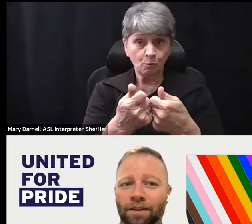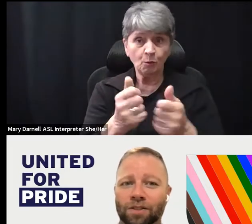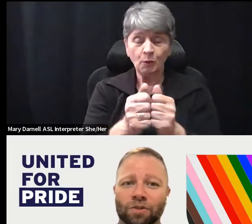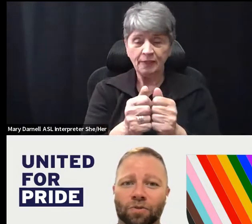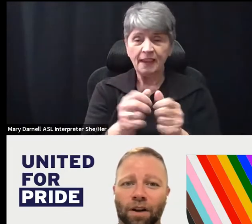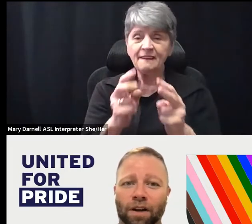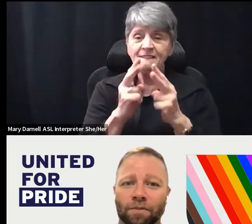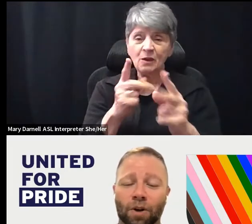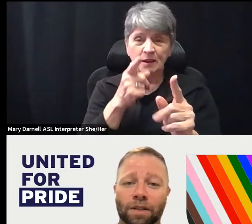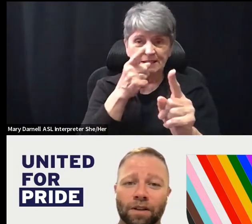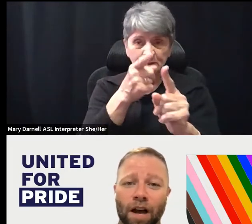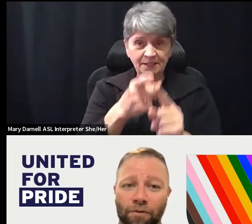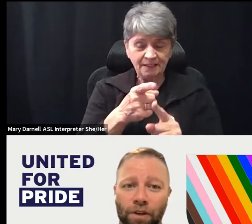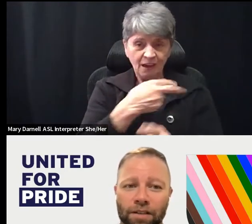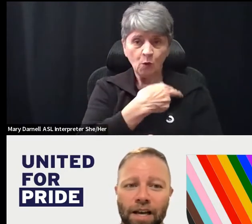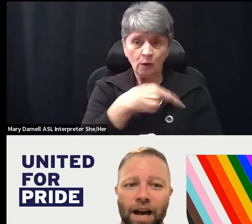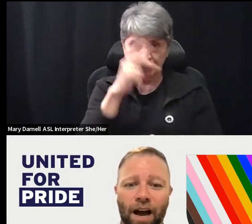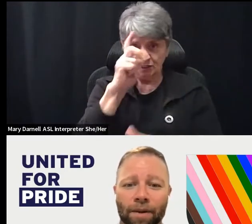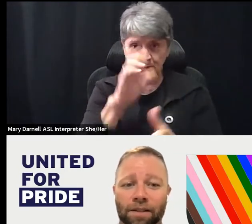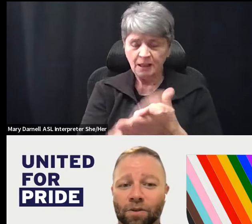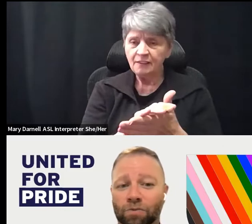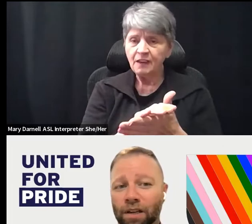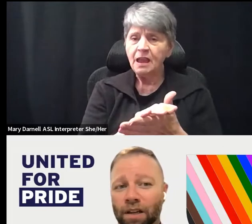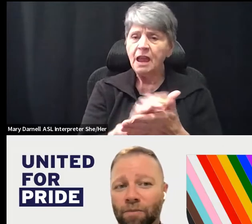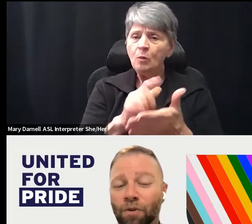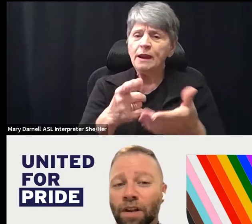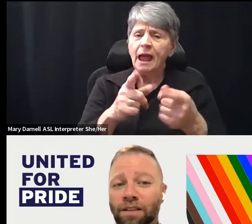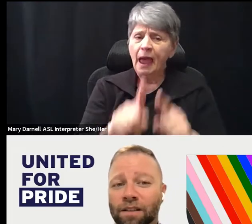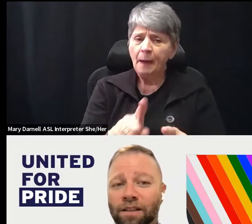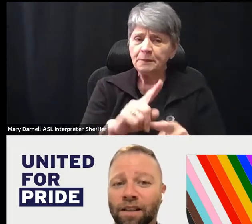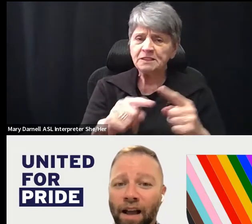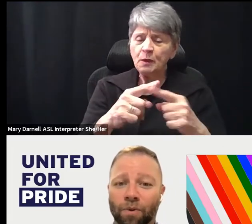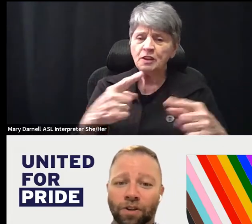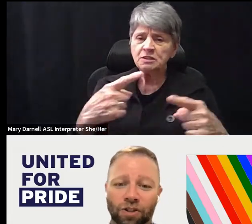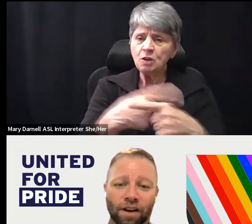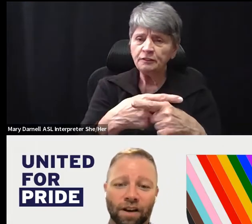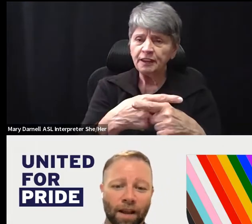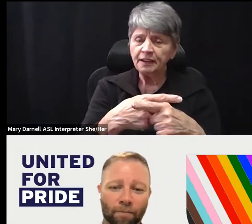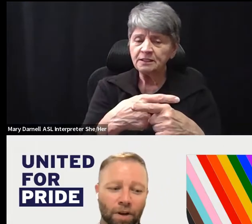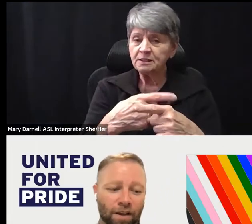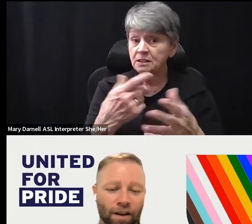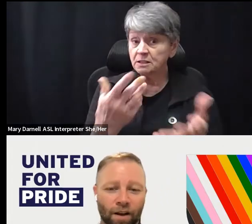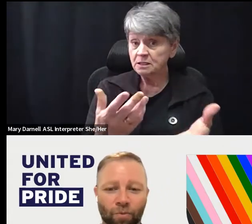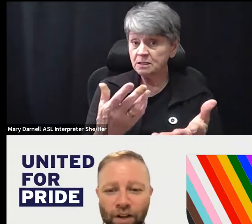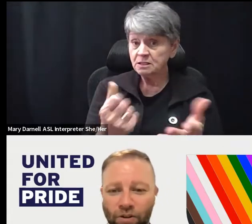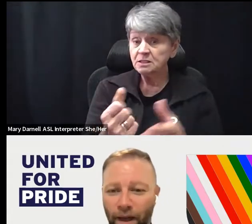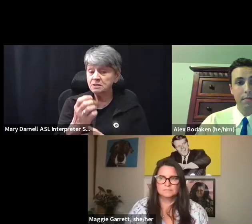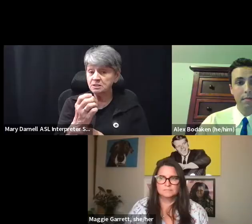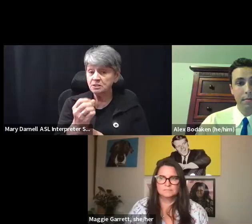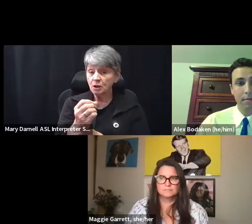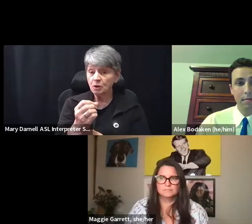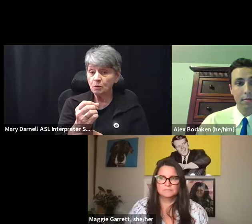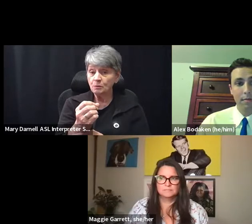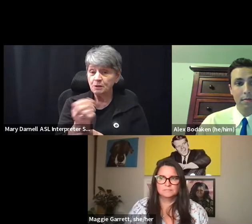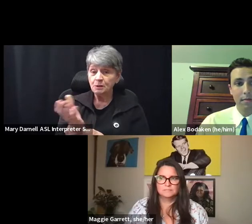come into, into conflict? And so in moving into that question, I'm going to bring Rachel back